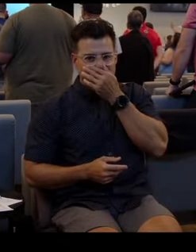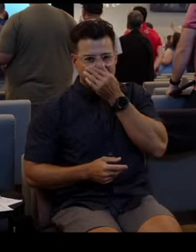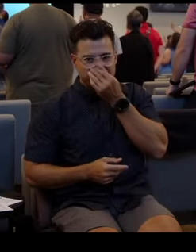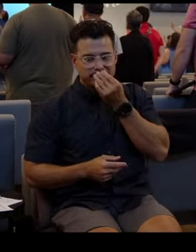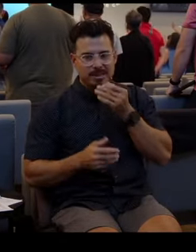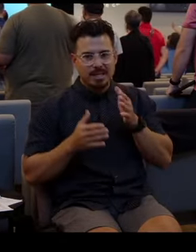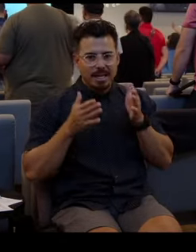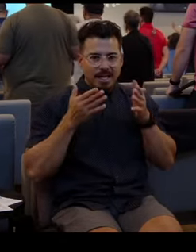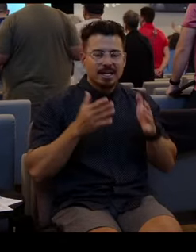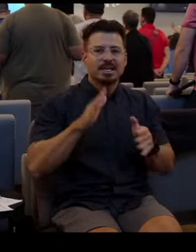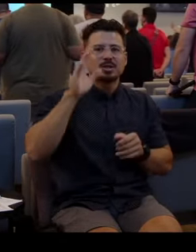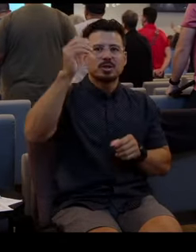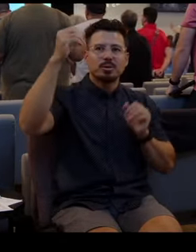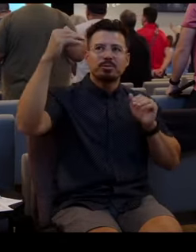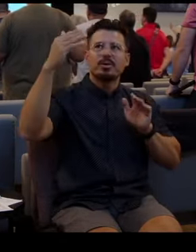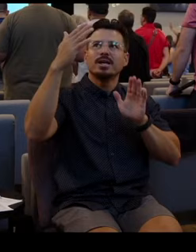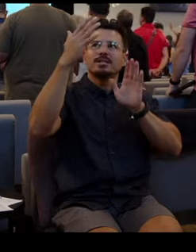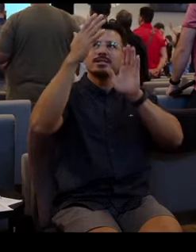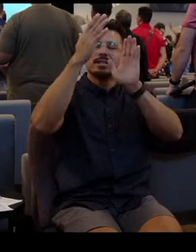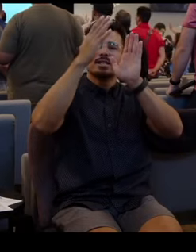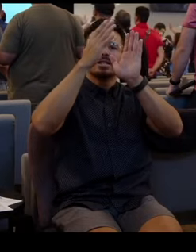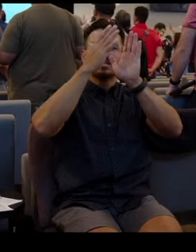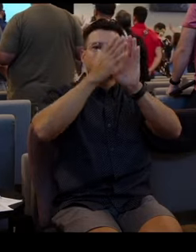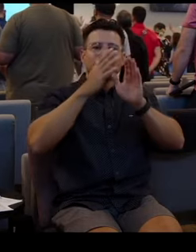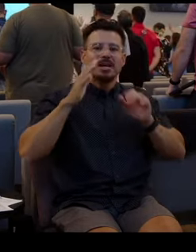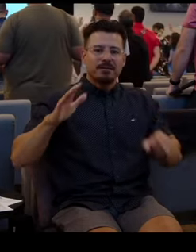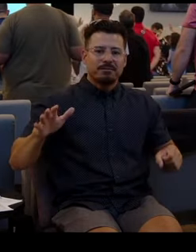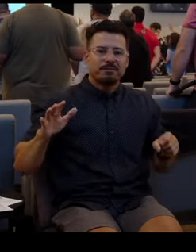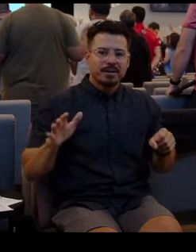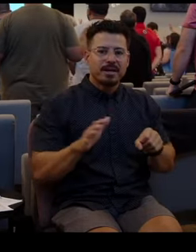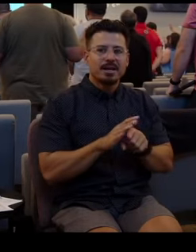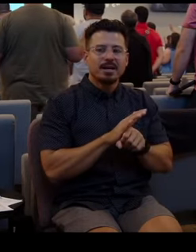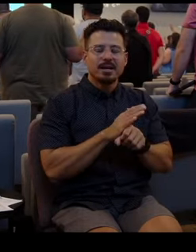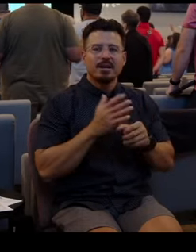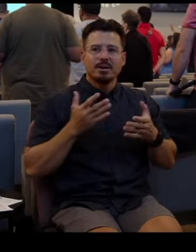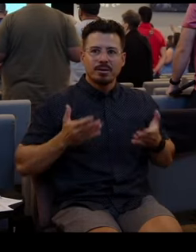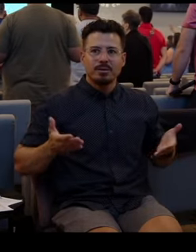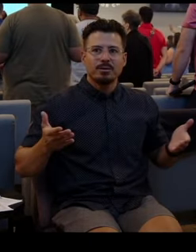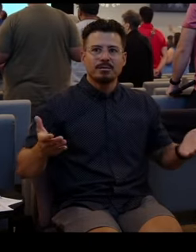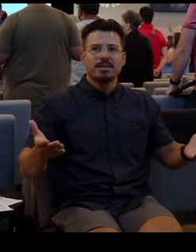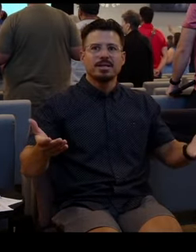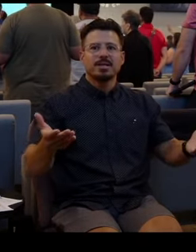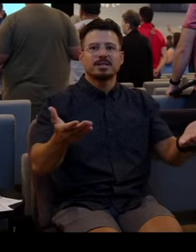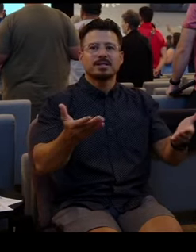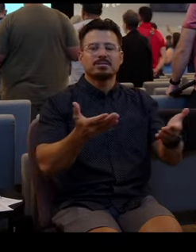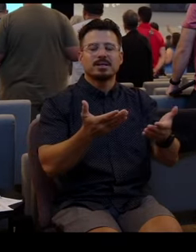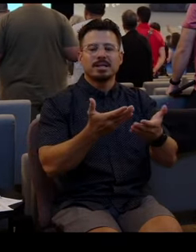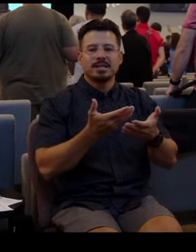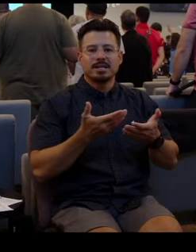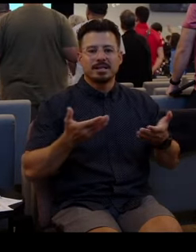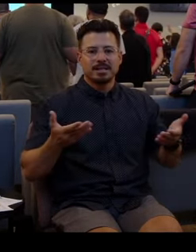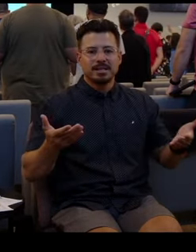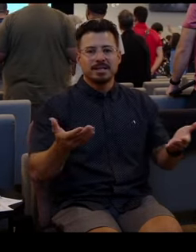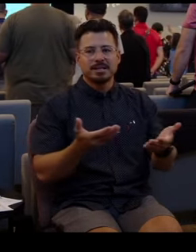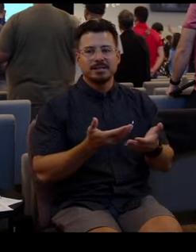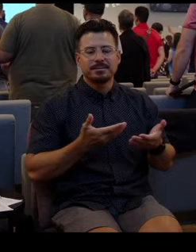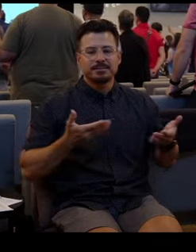Let your presence fill this place.